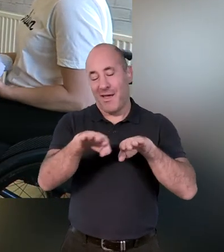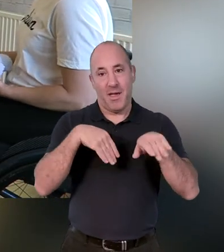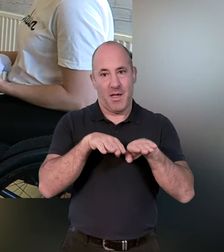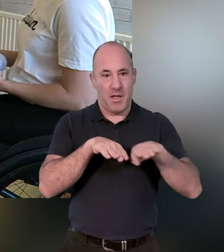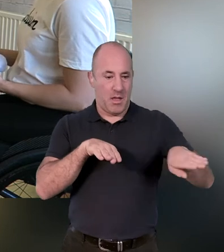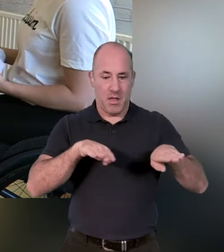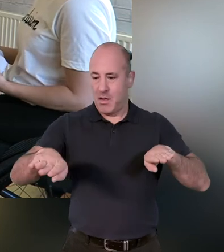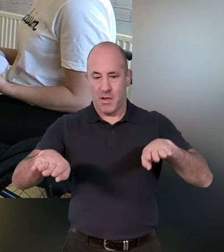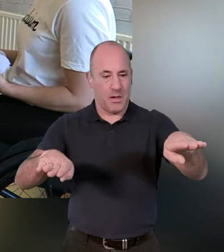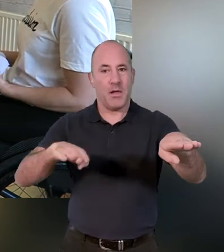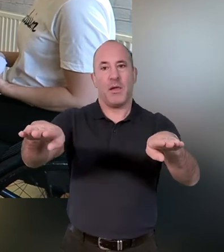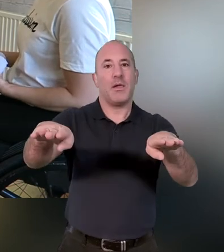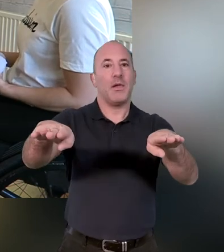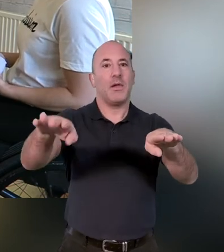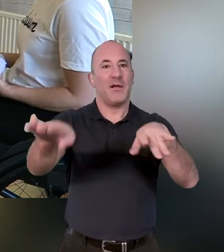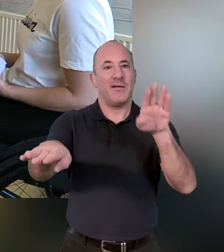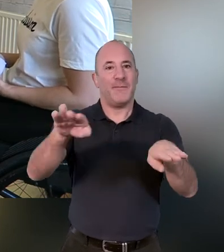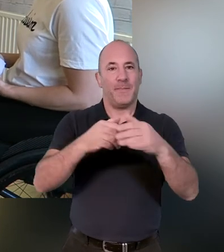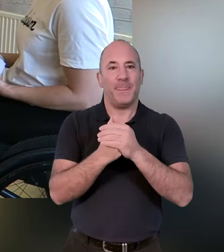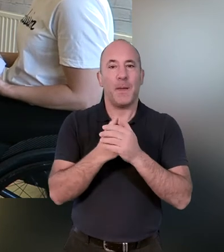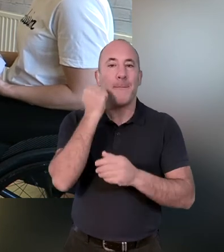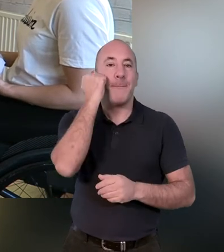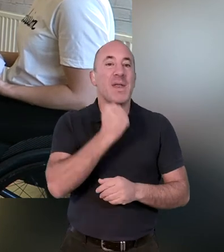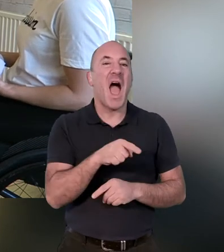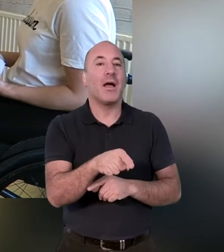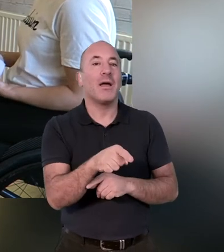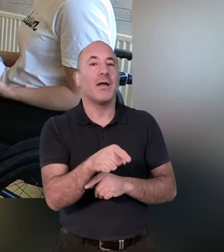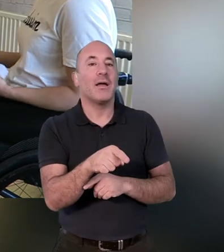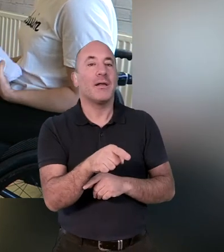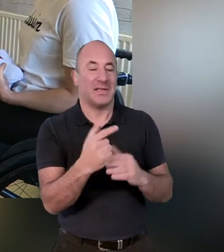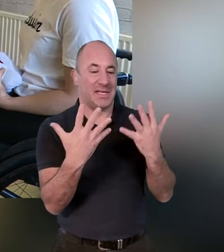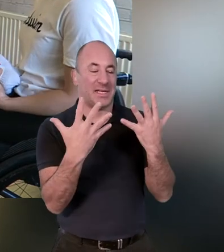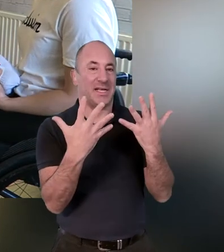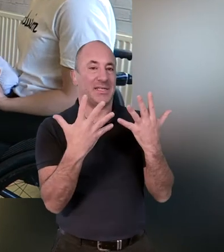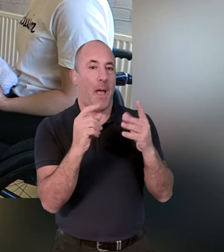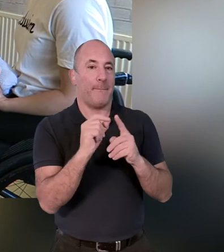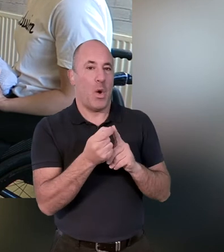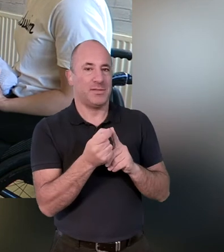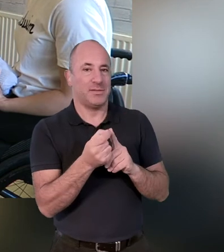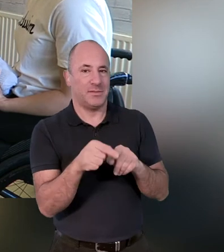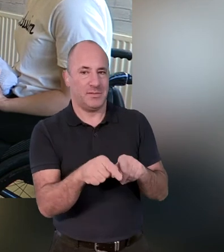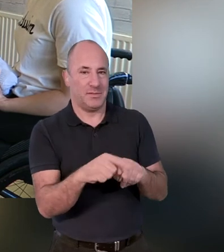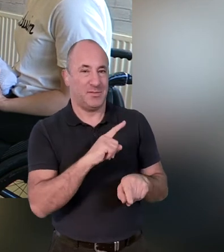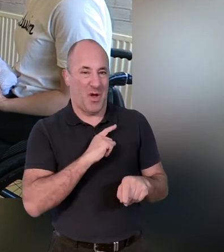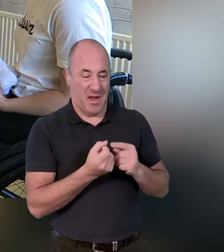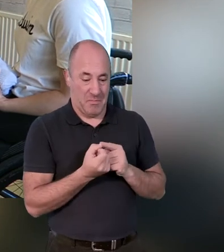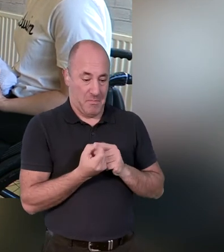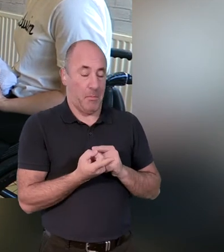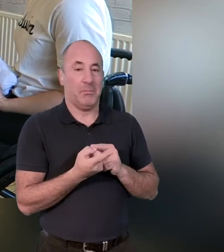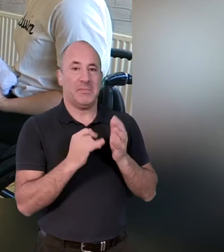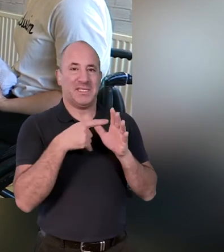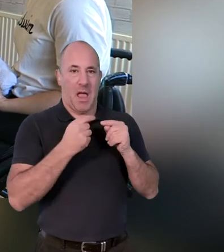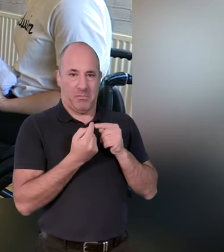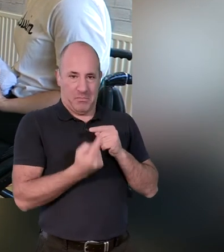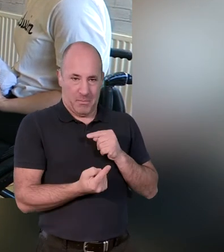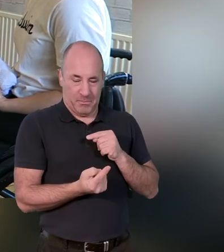we've rearranged the towels. So the black towel is now worth 10 points,